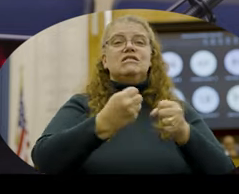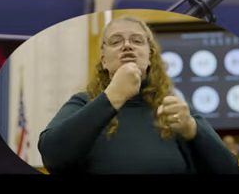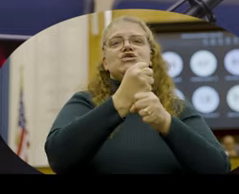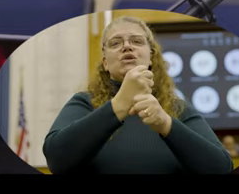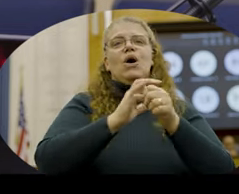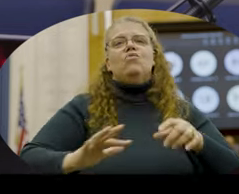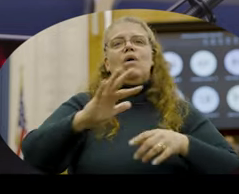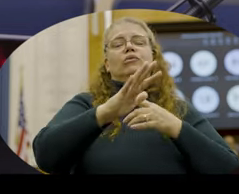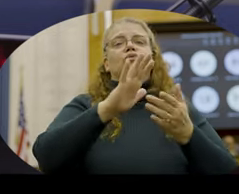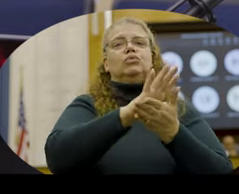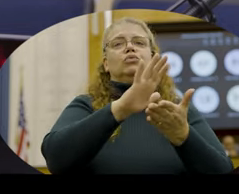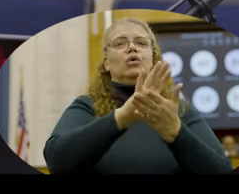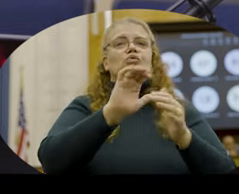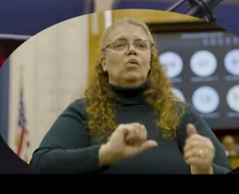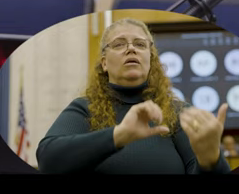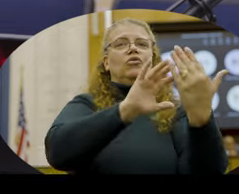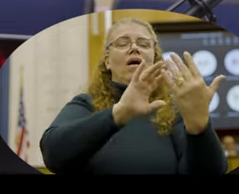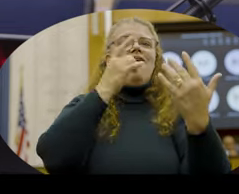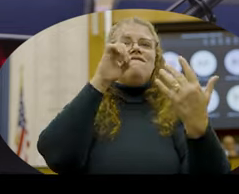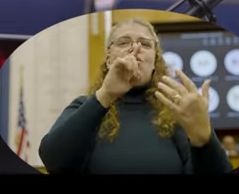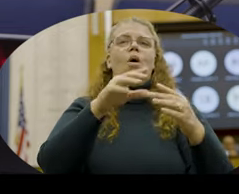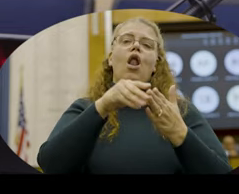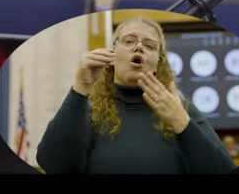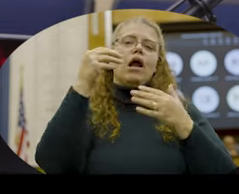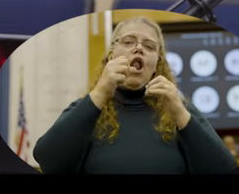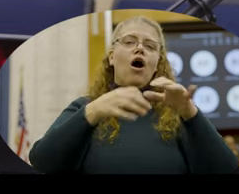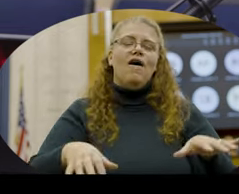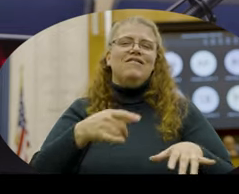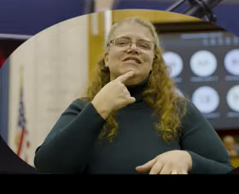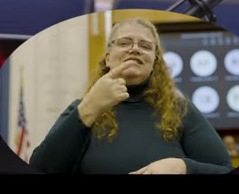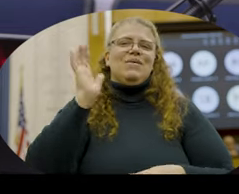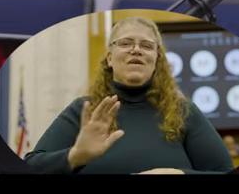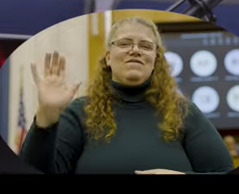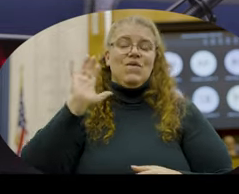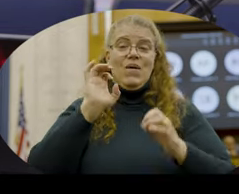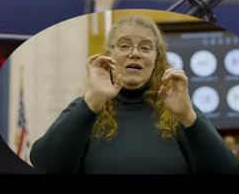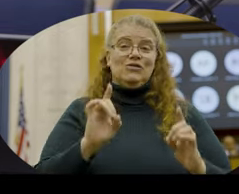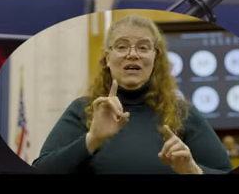$70 million more than fiscal year 2017's allocation, and represents a